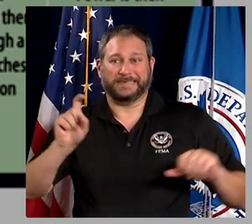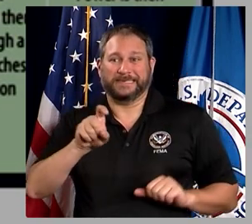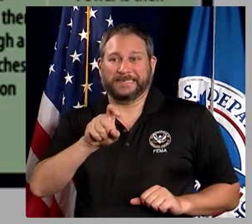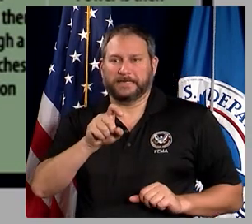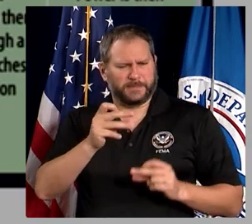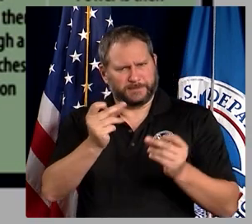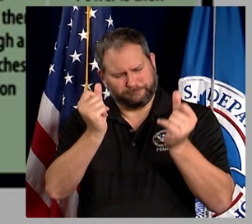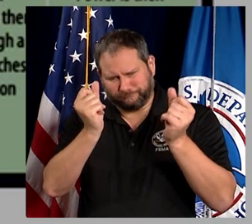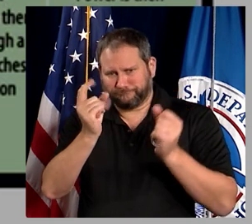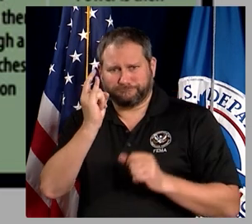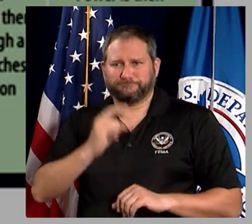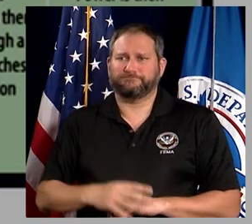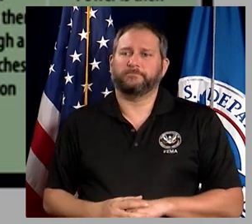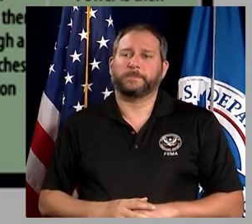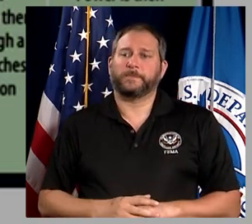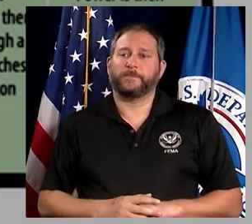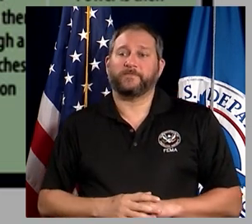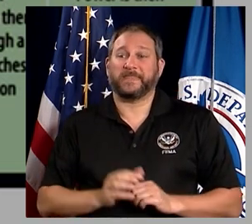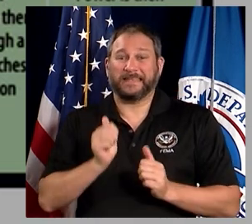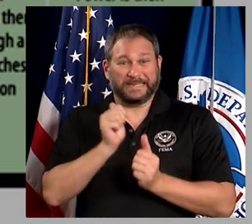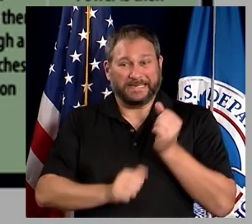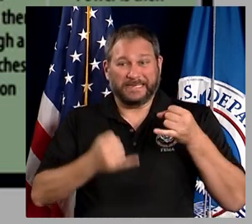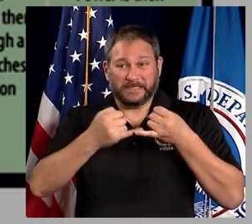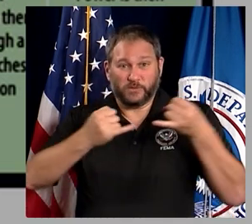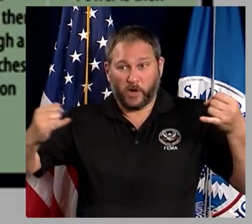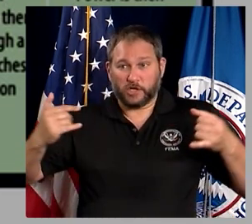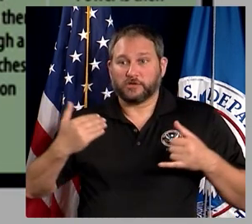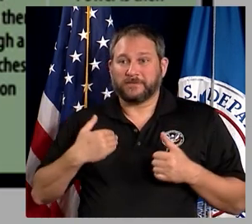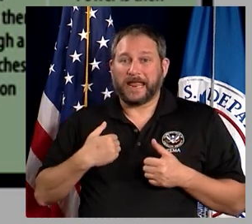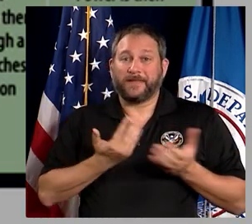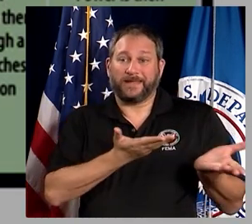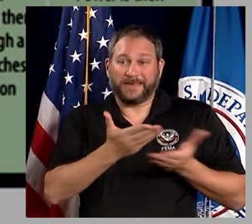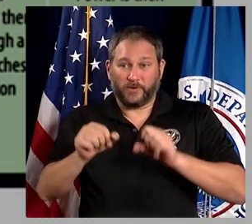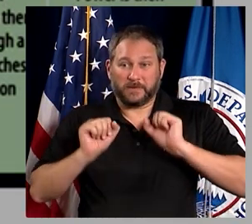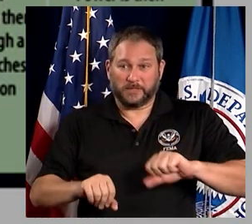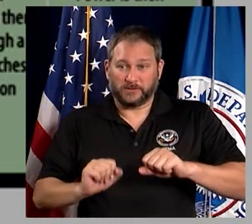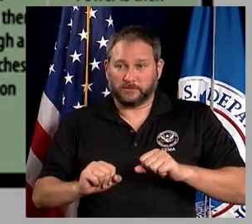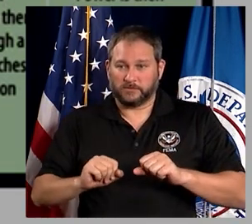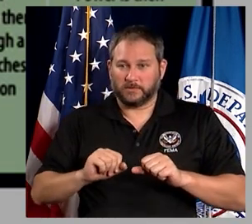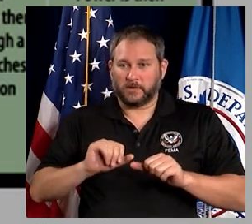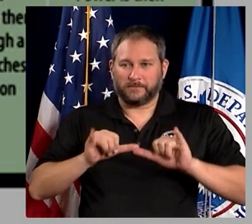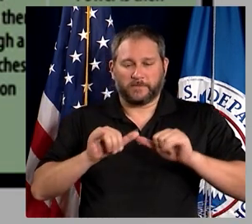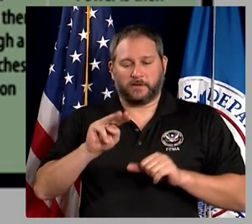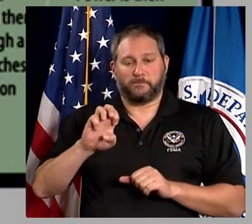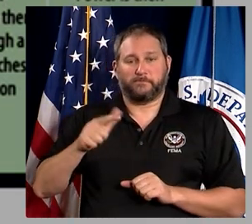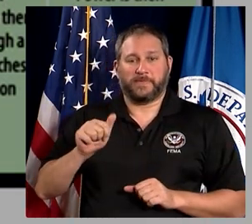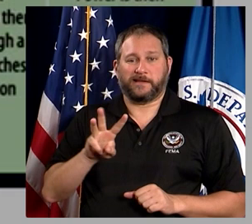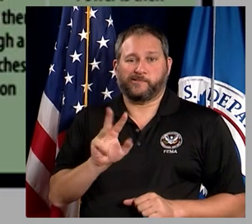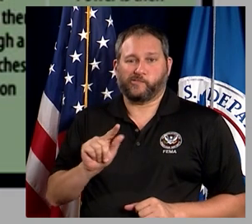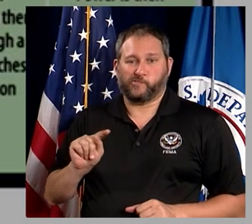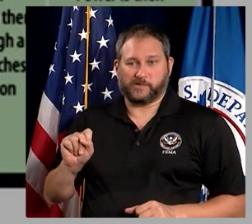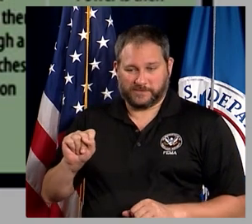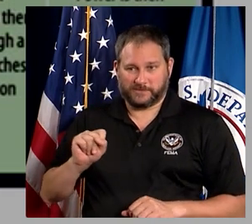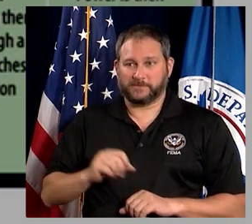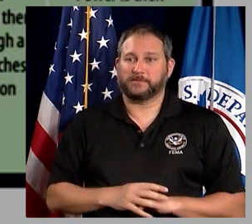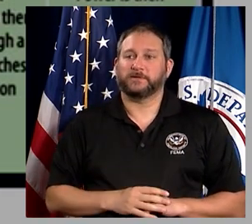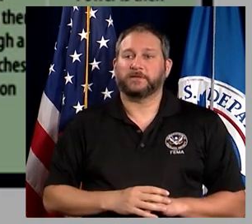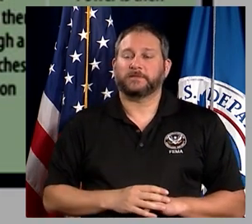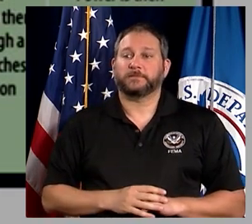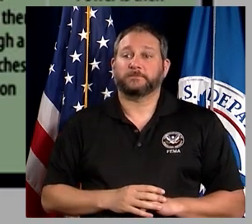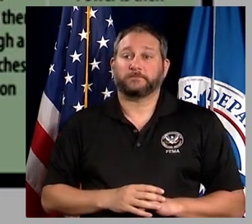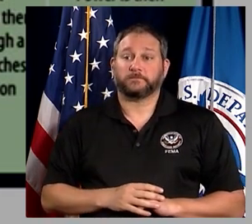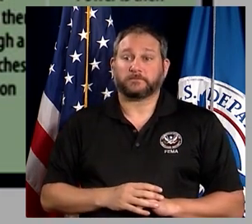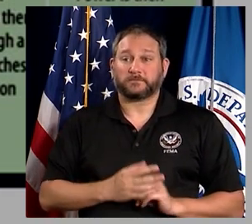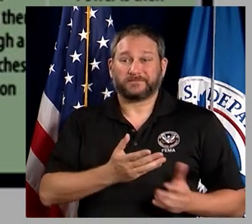these wires has a carrying capacity measured in megawatts. Carrying capacity is a function of the